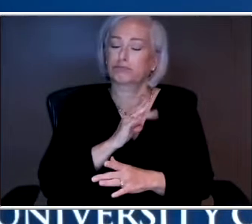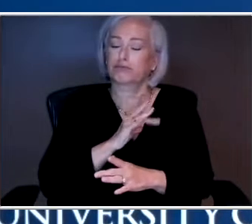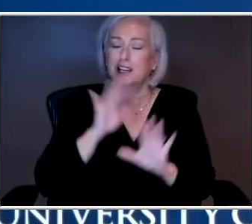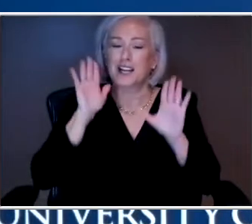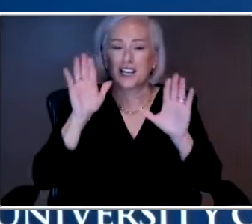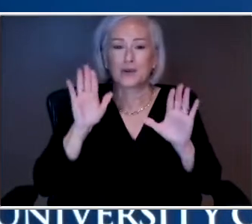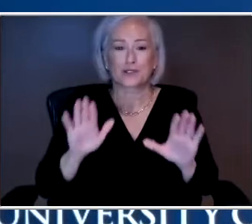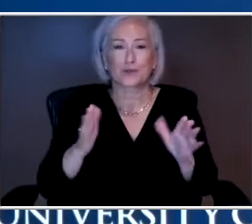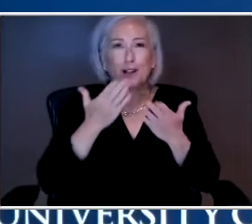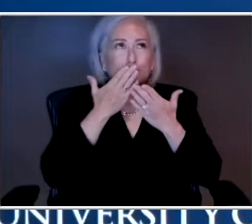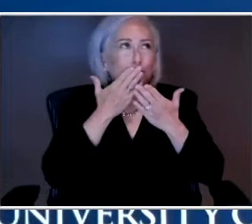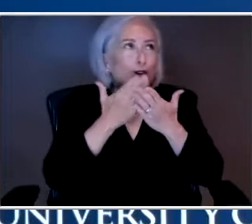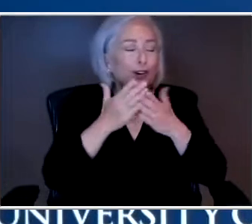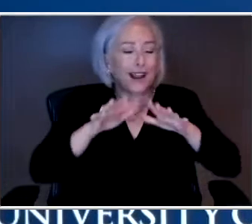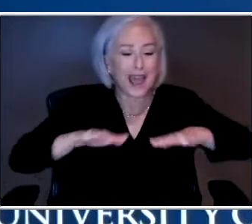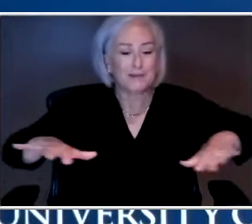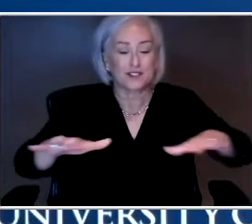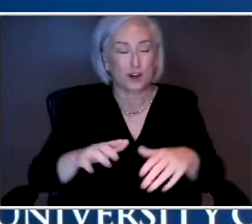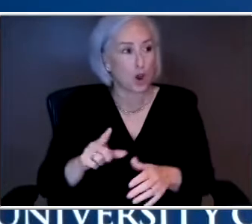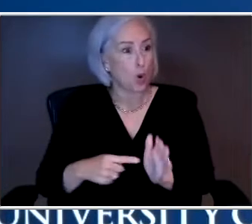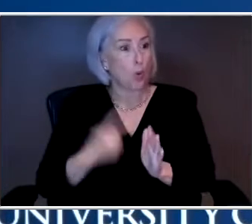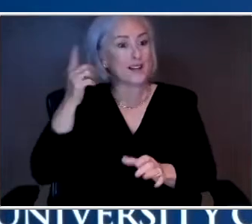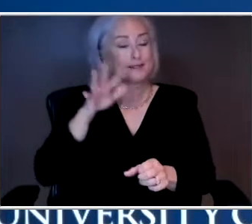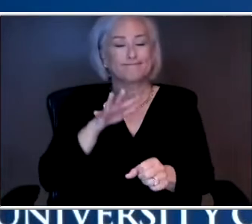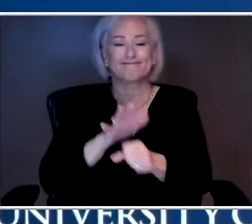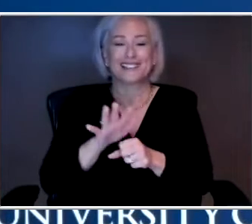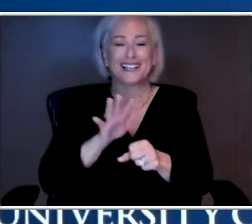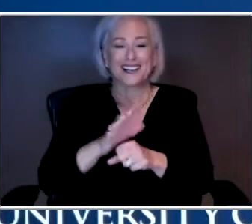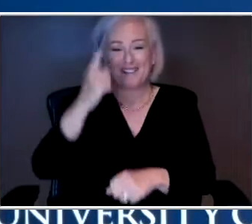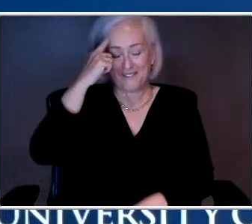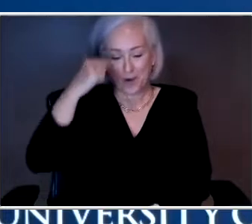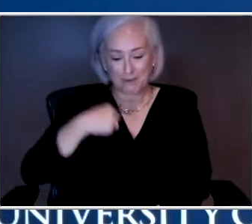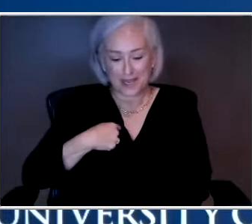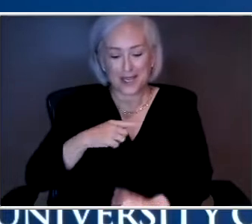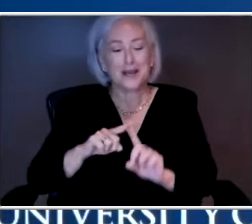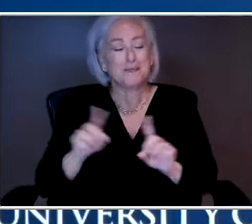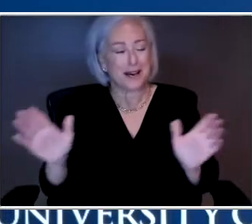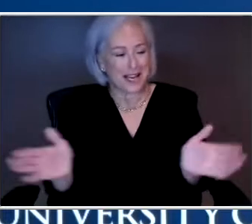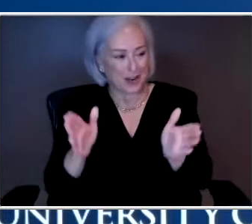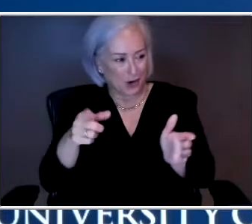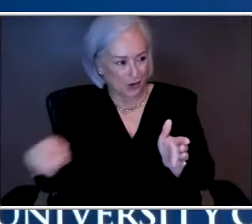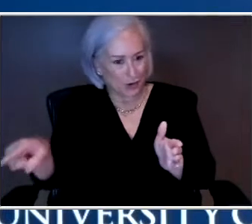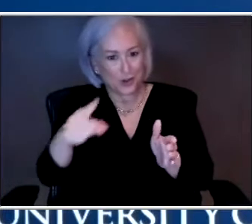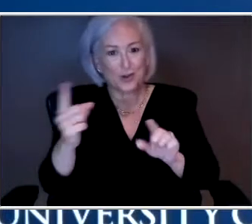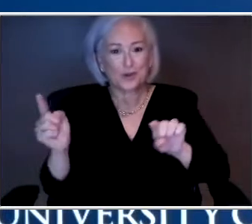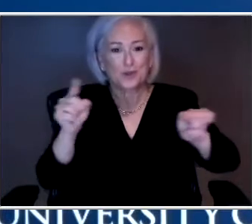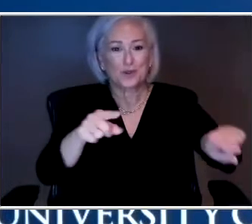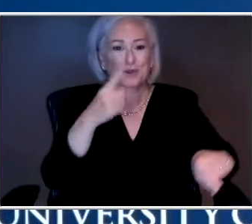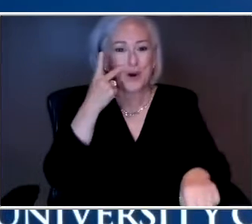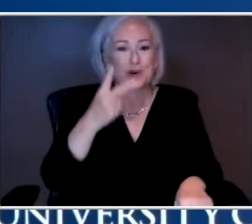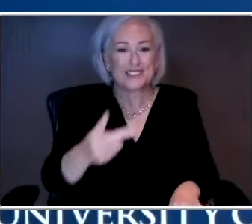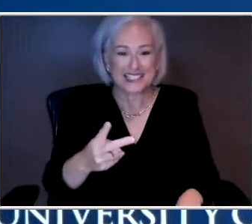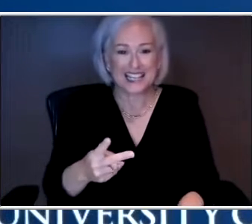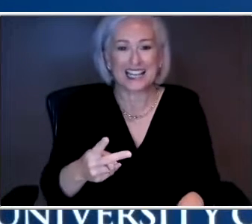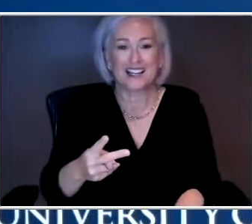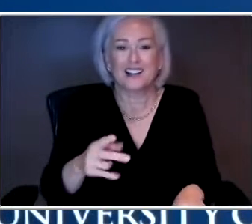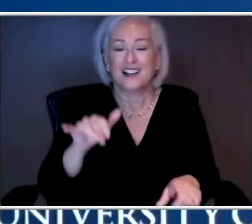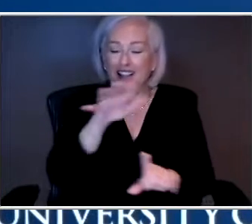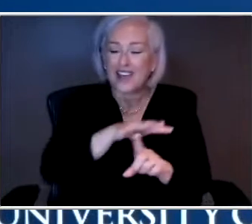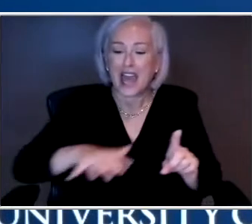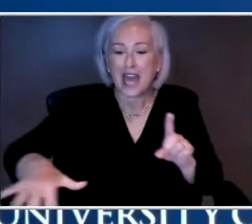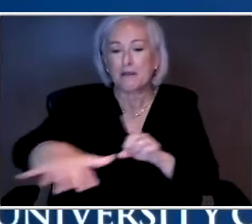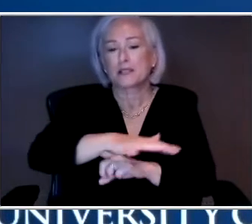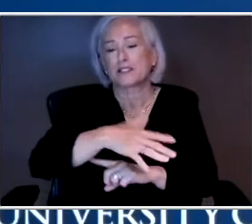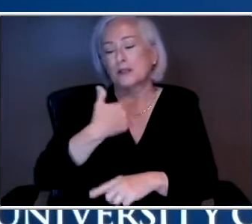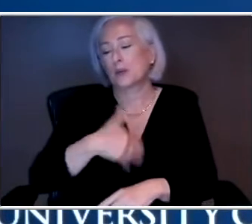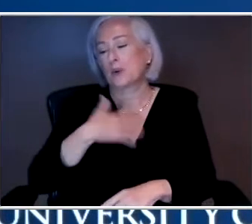once was enough for me, but I would encourage people to go see it. It was really good. The atmosphere was awesome, very positive,